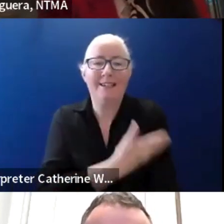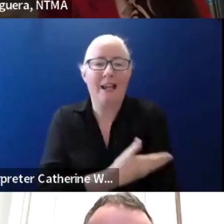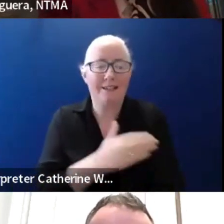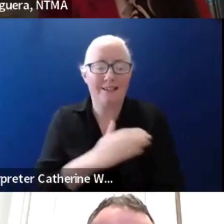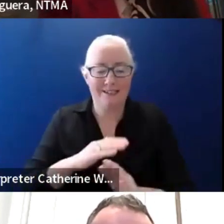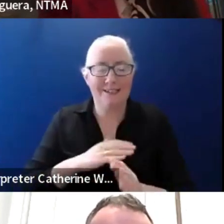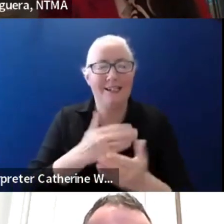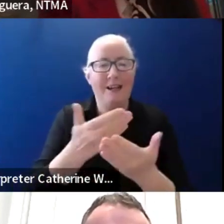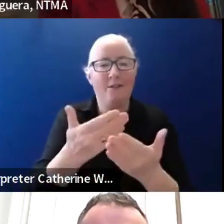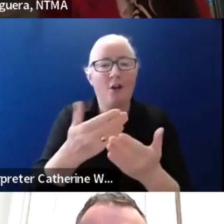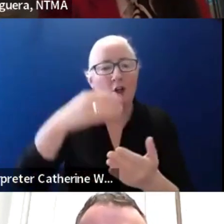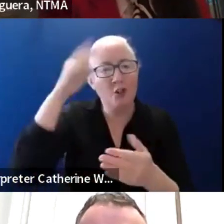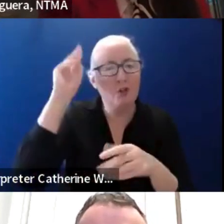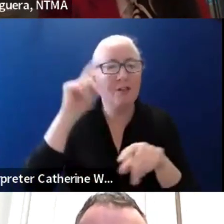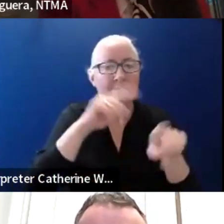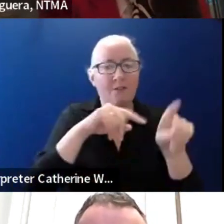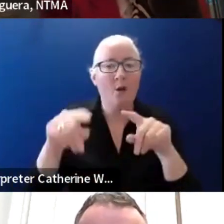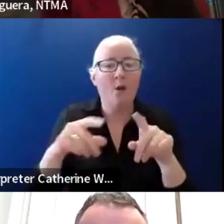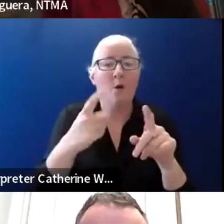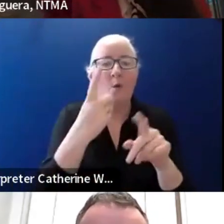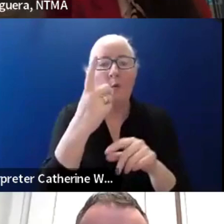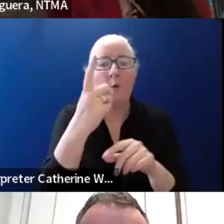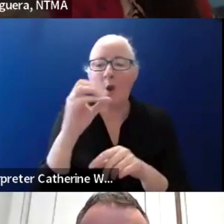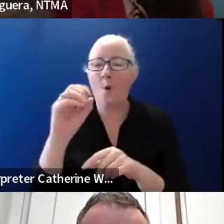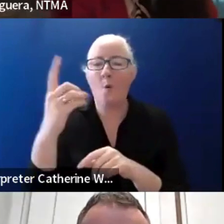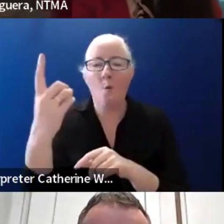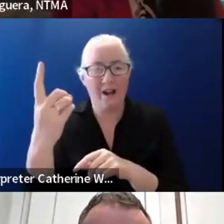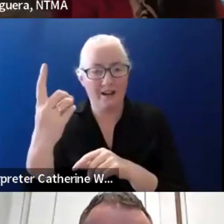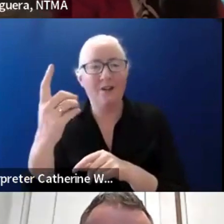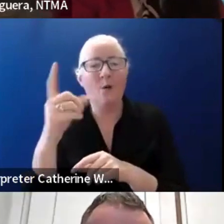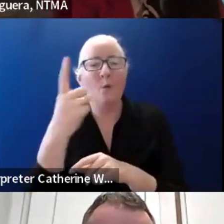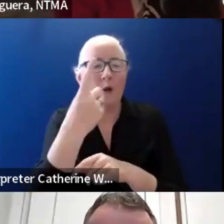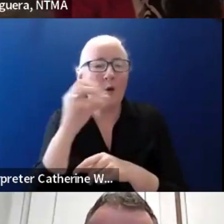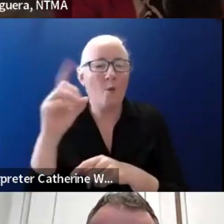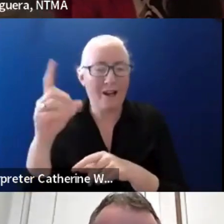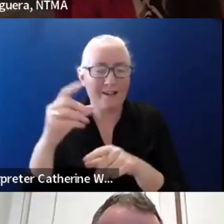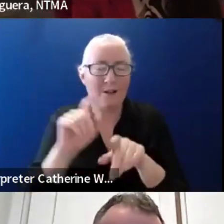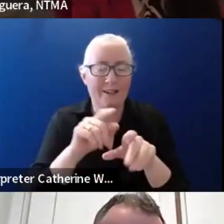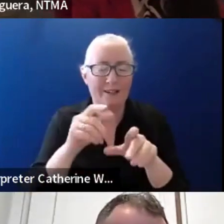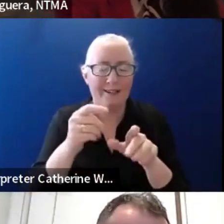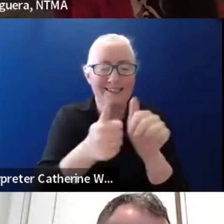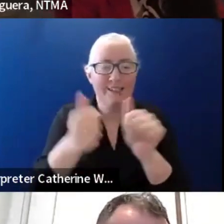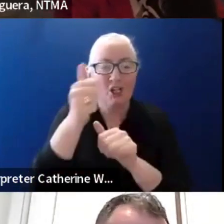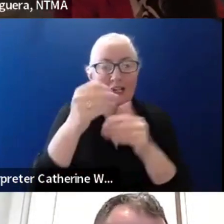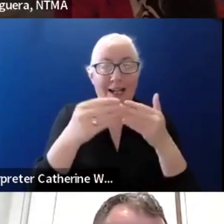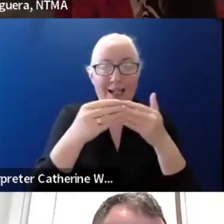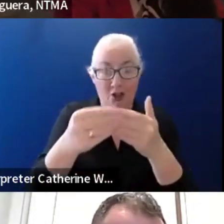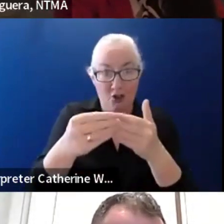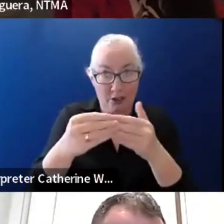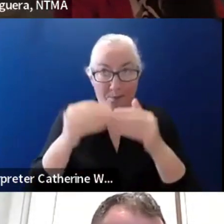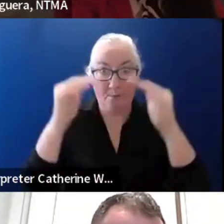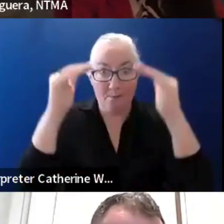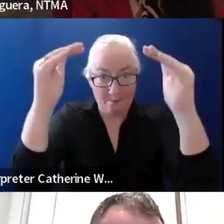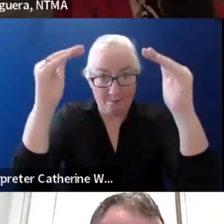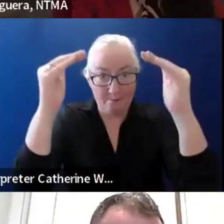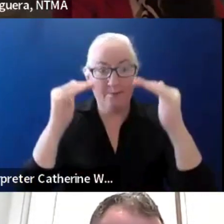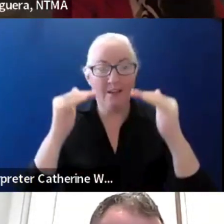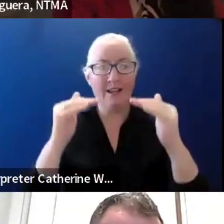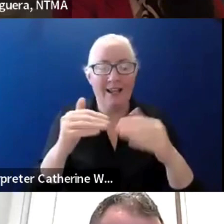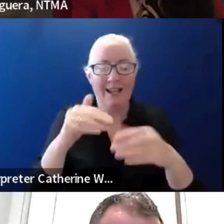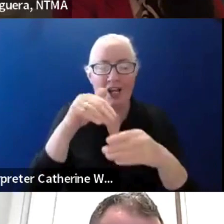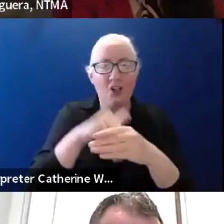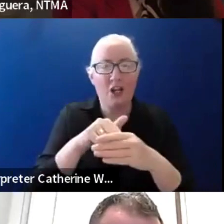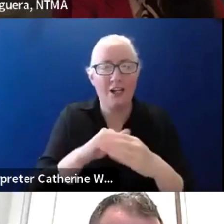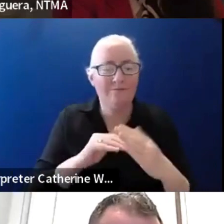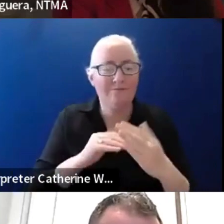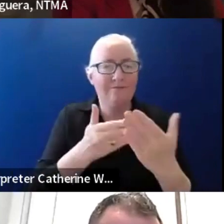the Neurodiversity 101 to IDA's senior leadership team, and then I followed it up with internal delivery to